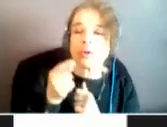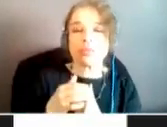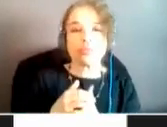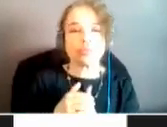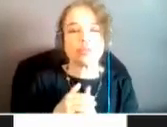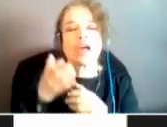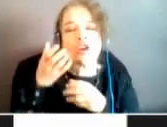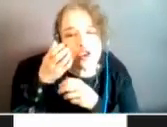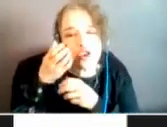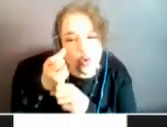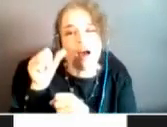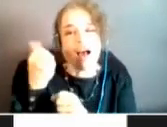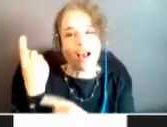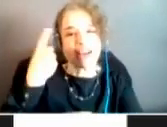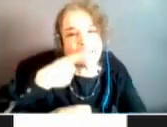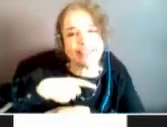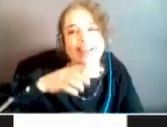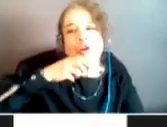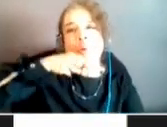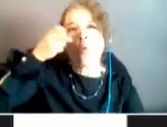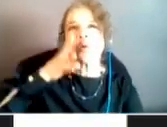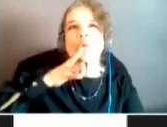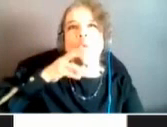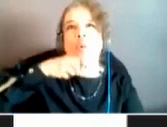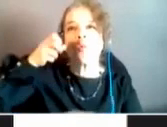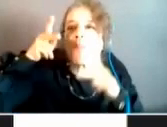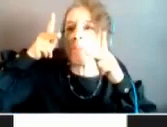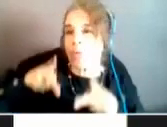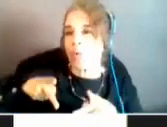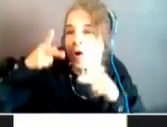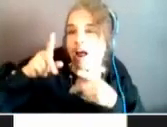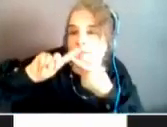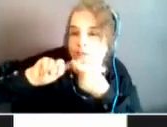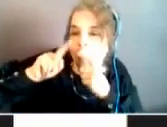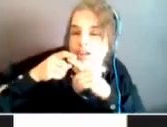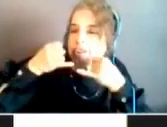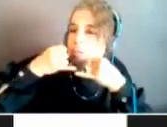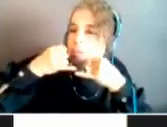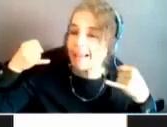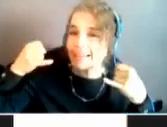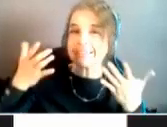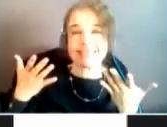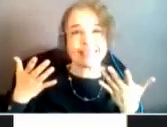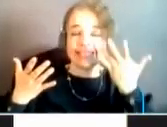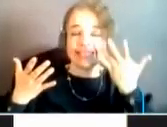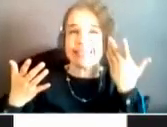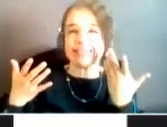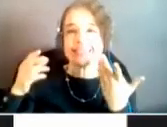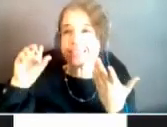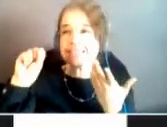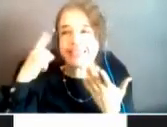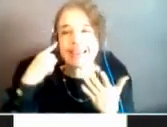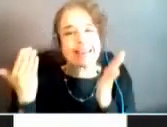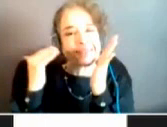And just the other day, I was talking to an older person on the Friendship Line, and she again